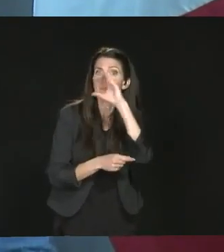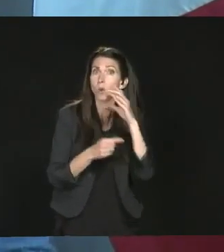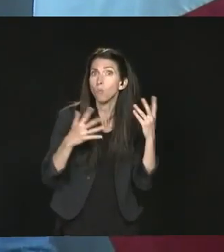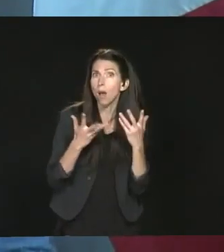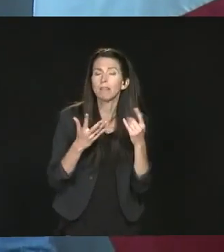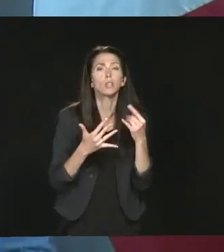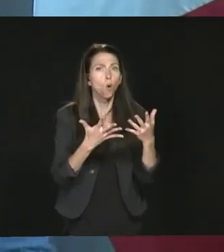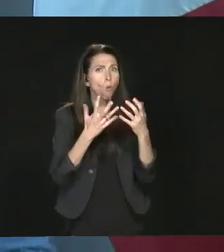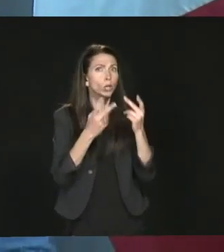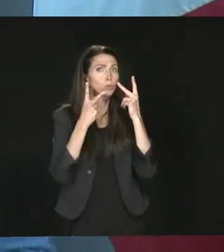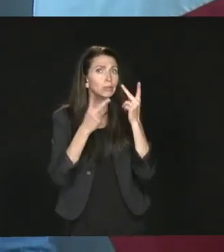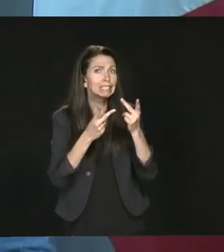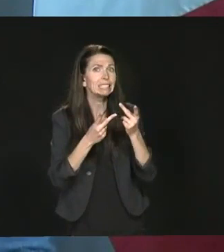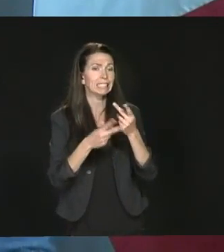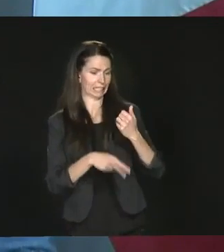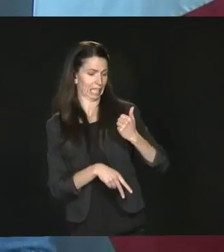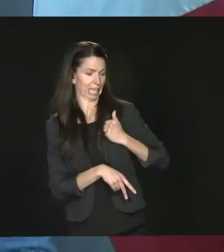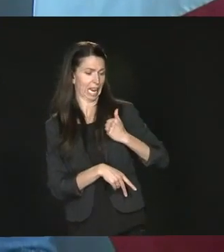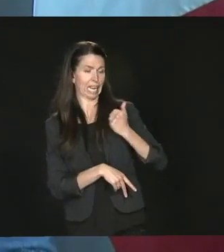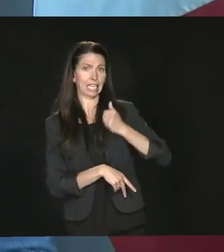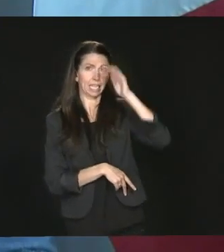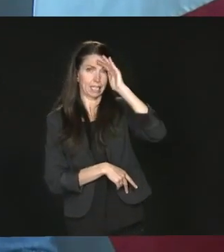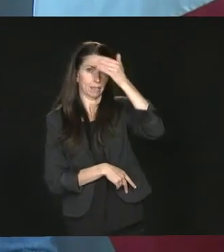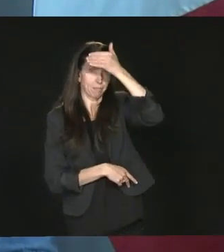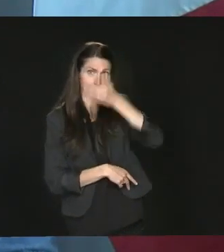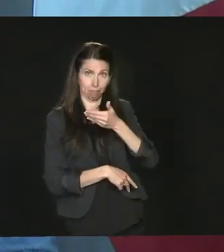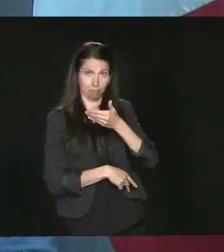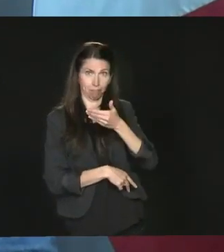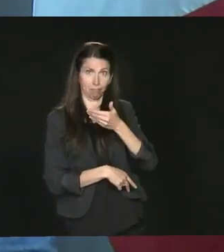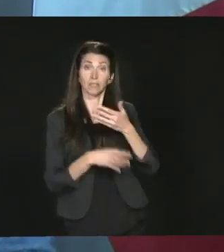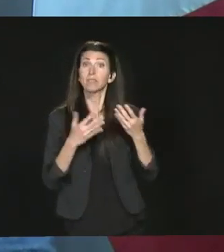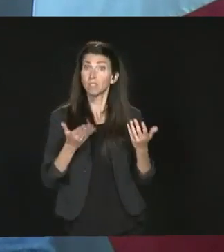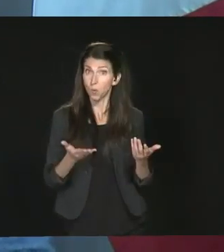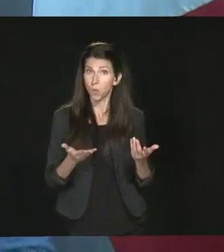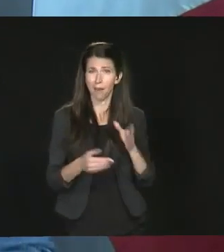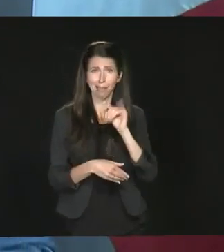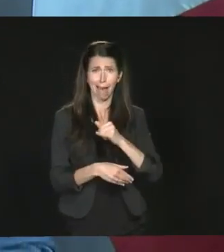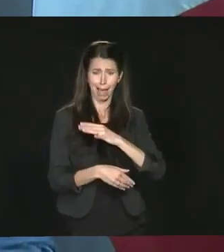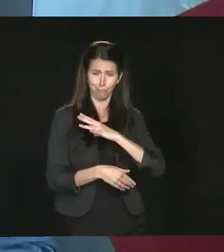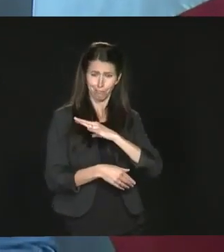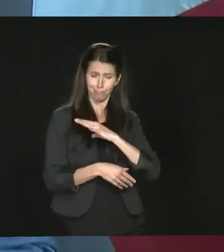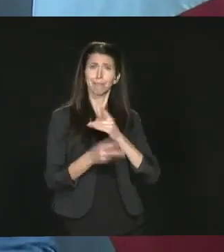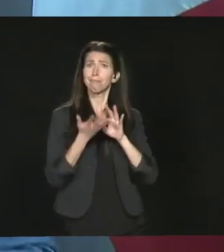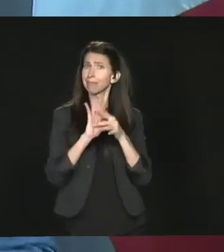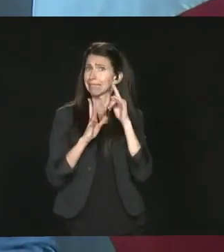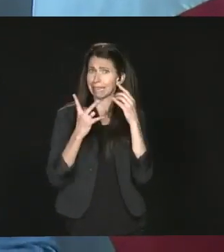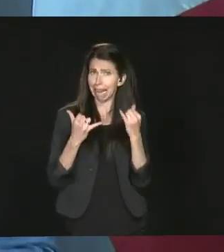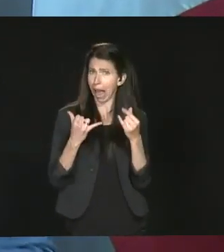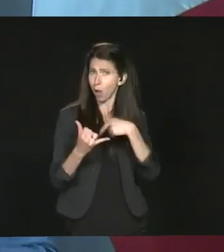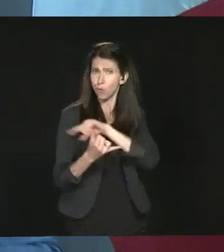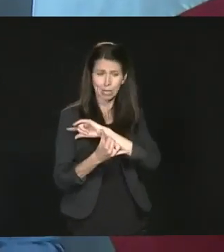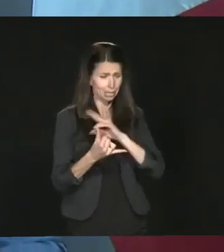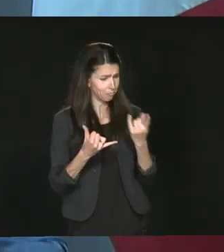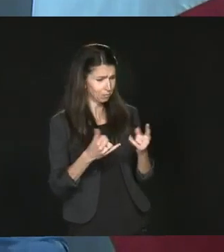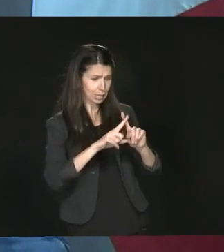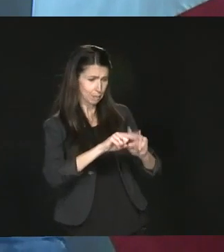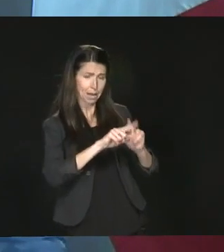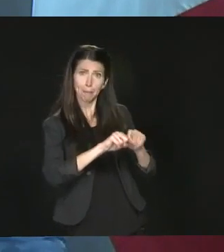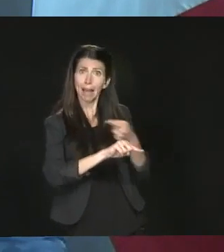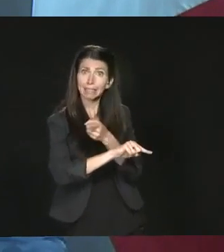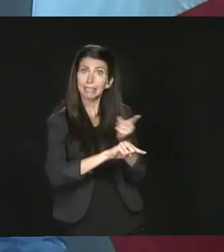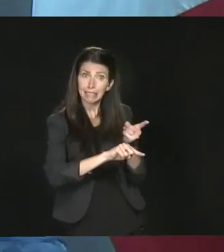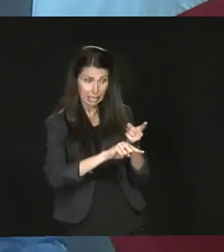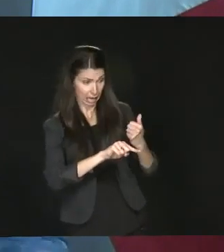It means that we have created enough made-in-Canada capacity to meet our needs for face shields from Canadian